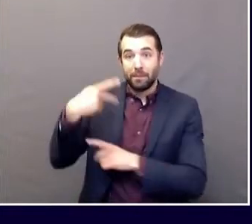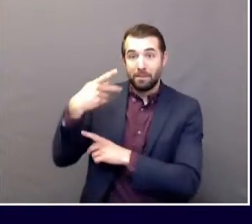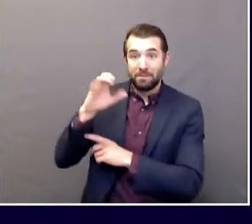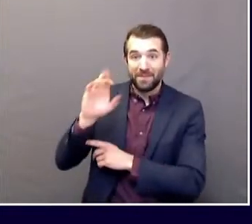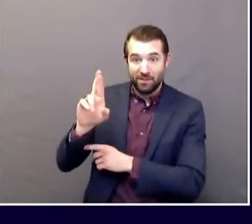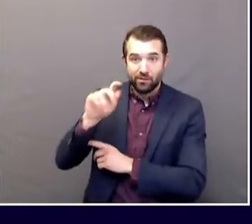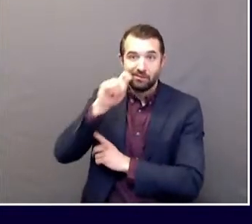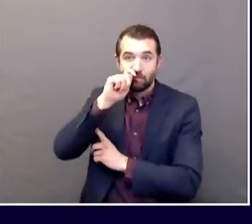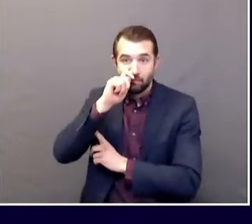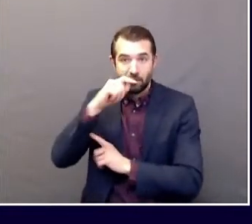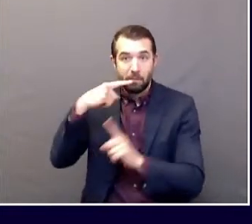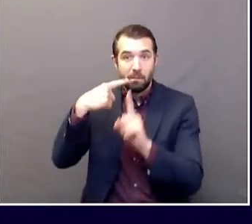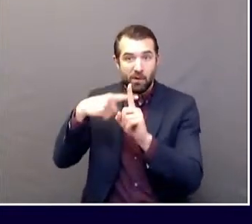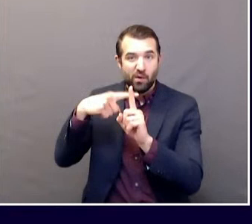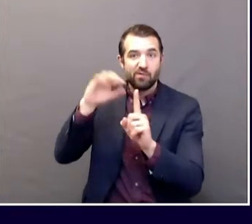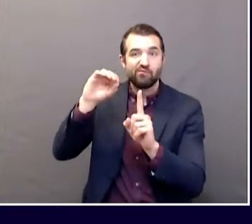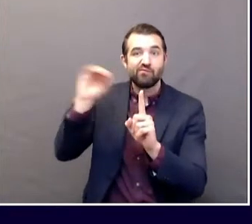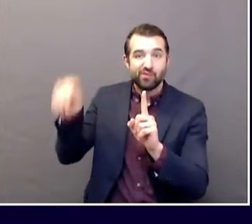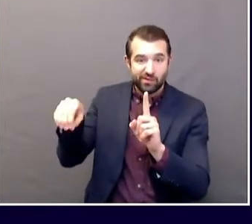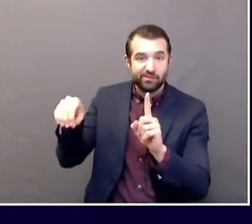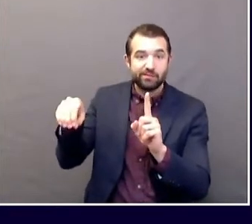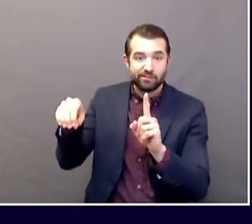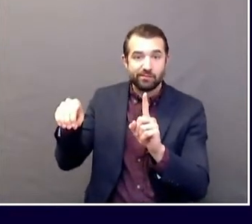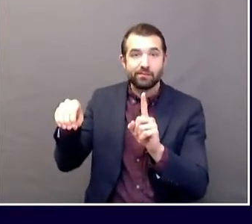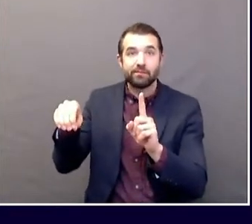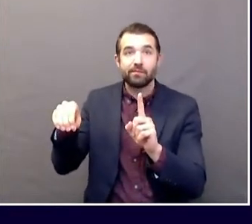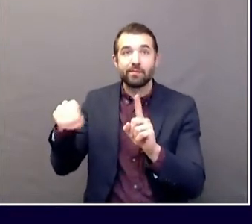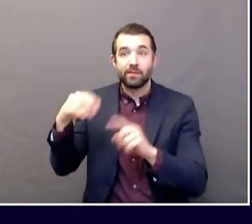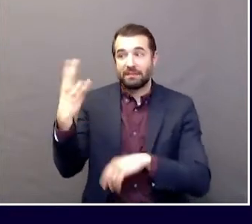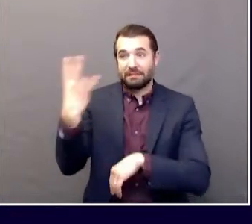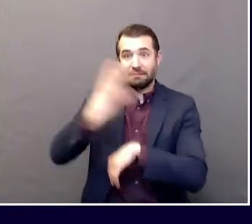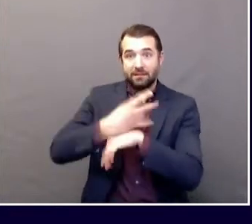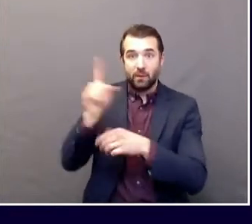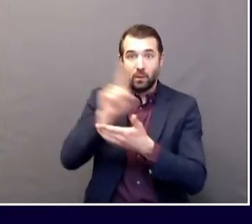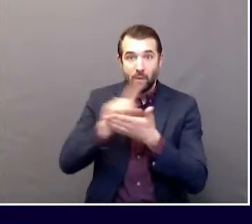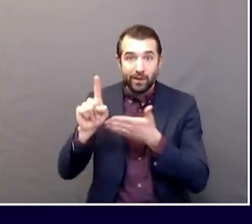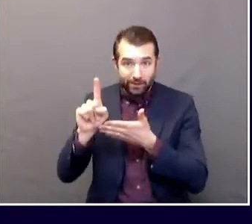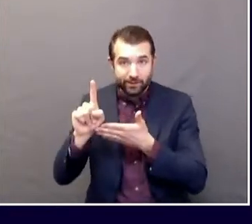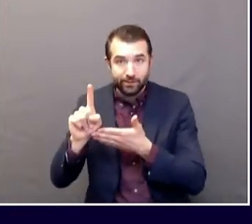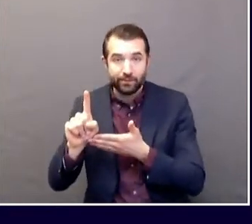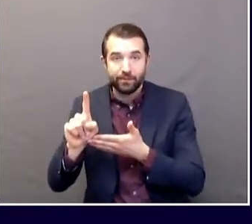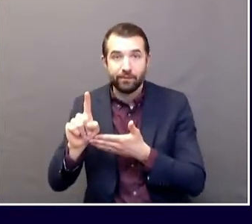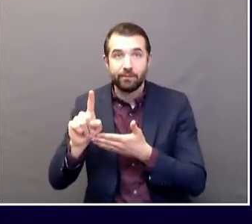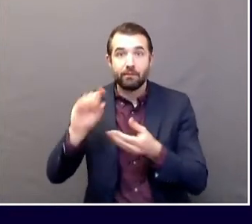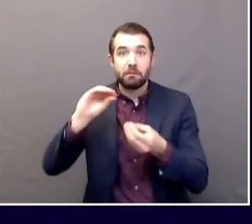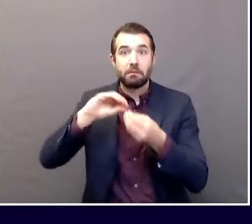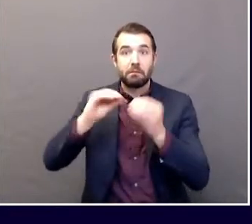rate. On a 7-day basis, that number in Maine now stands at